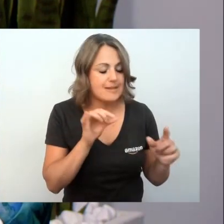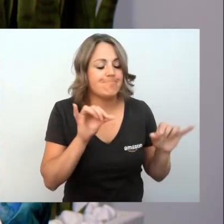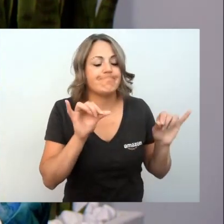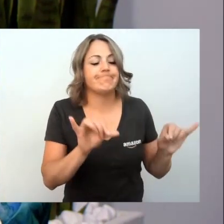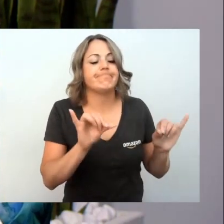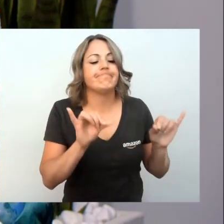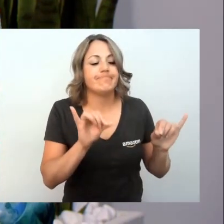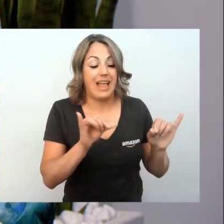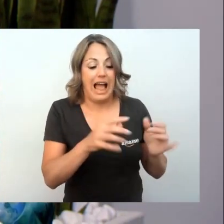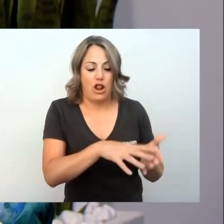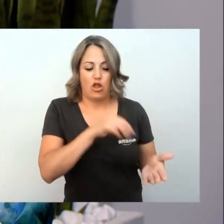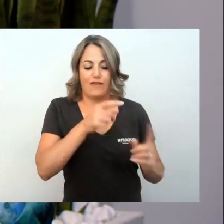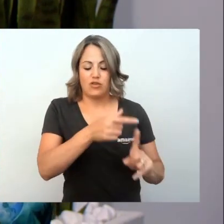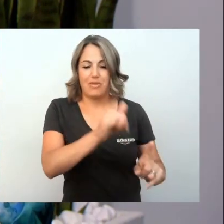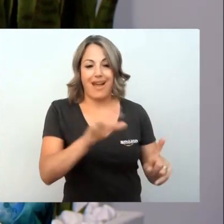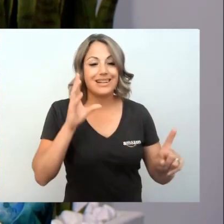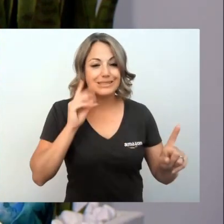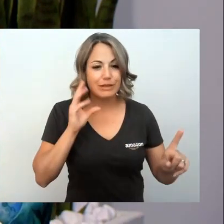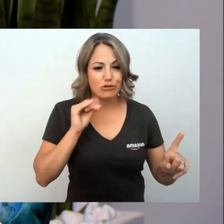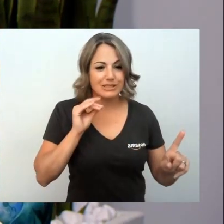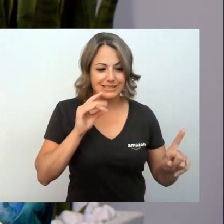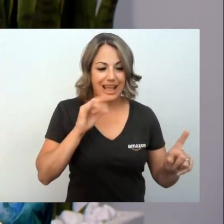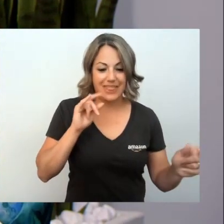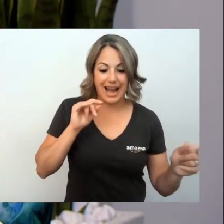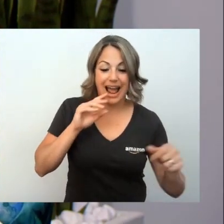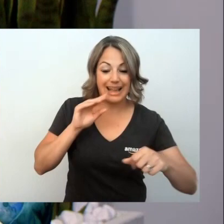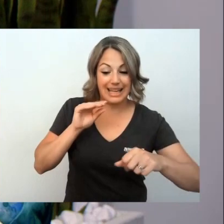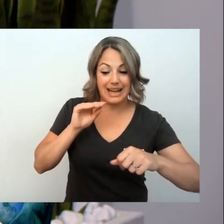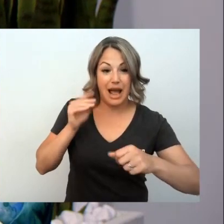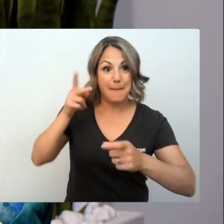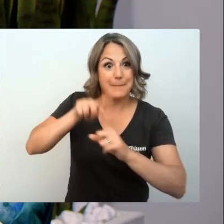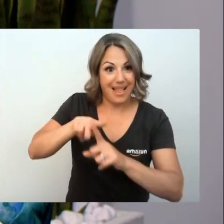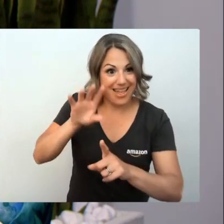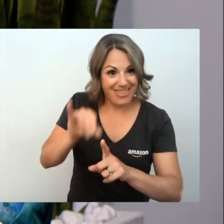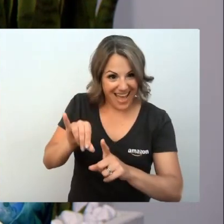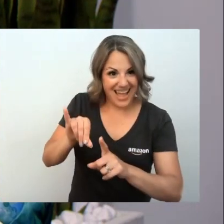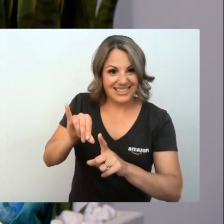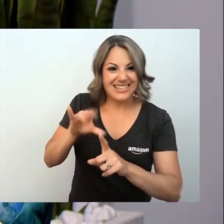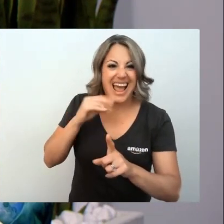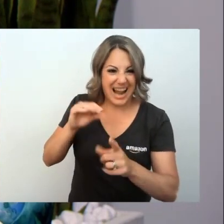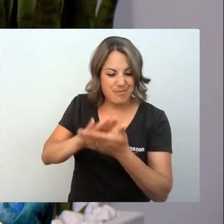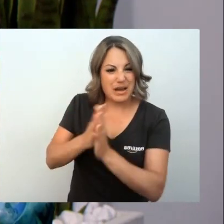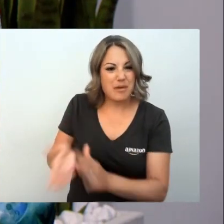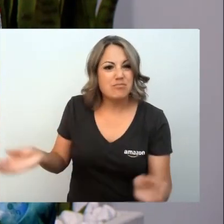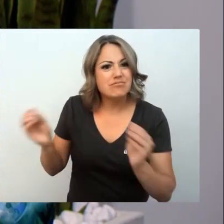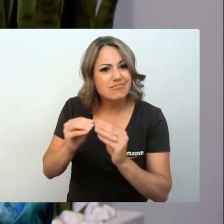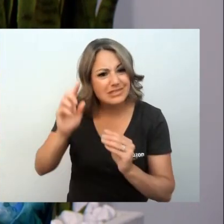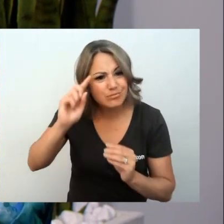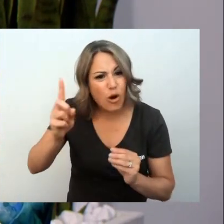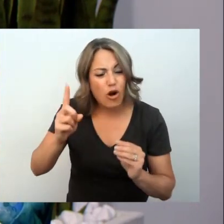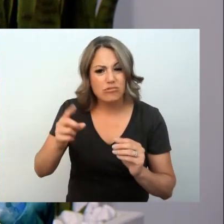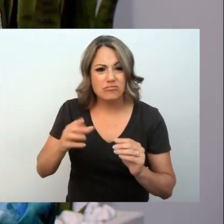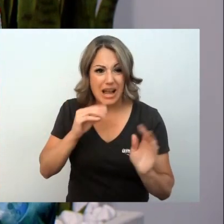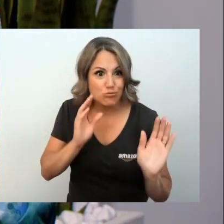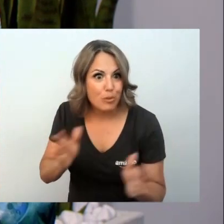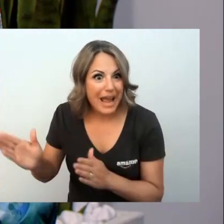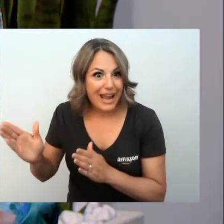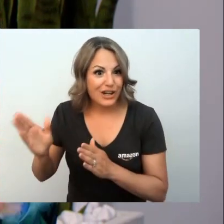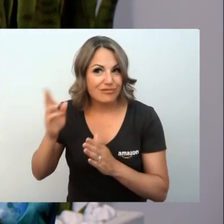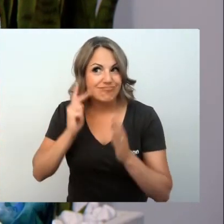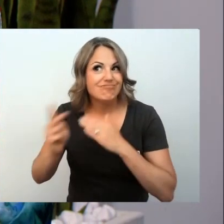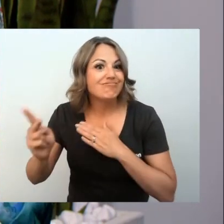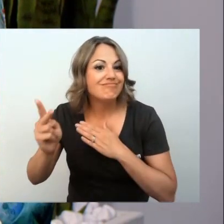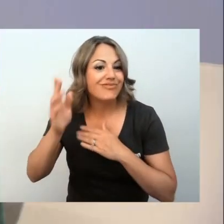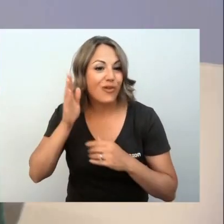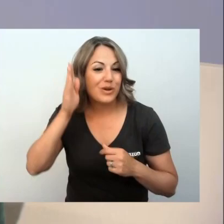spots were or the things that I didn't know. And now I'm that much stronger. I'm that much smarter and prepared for what's to come